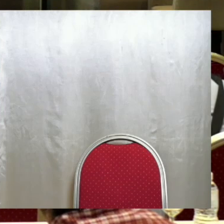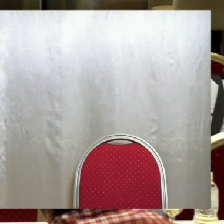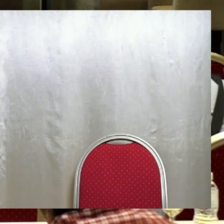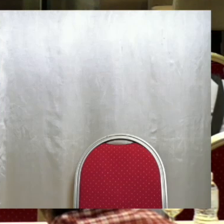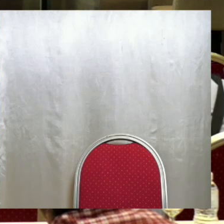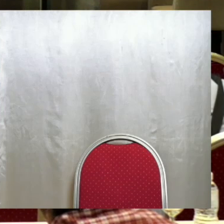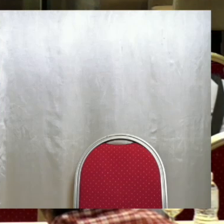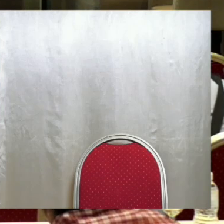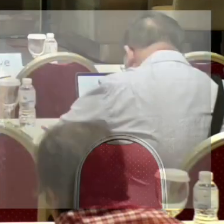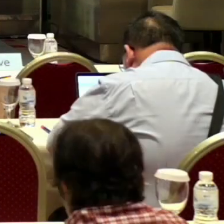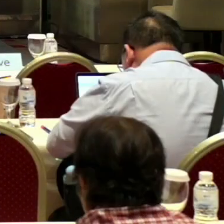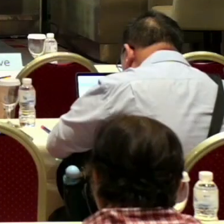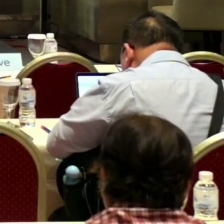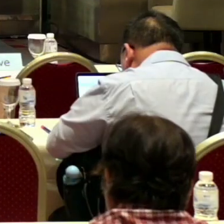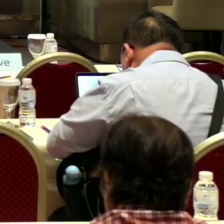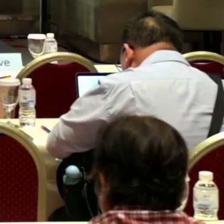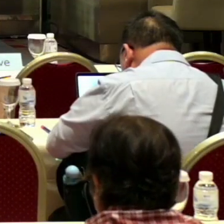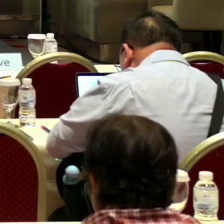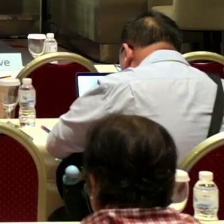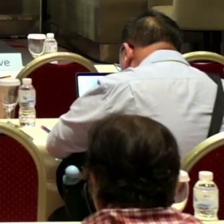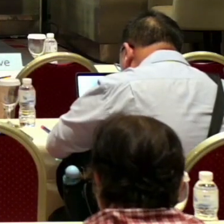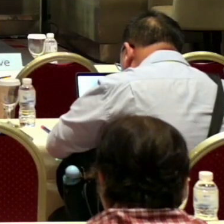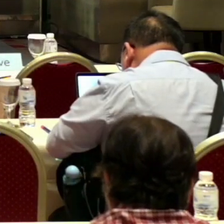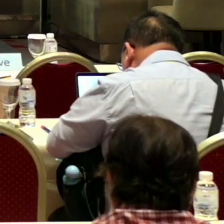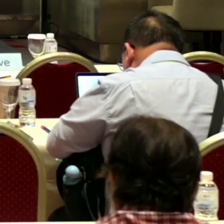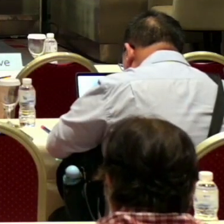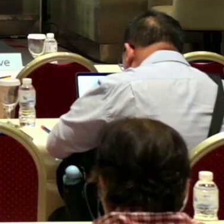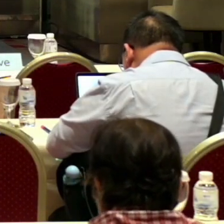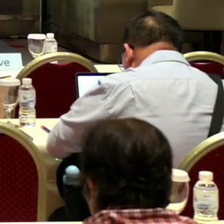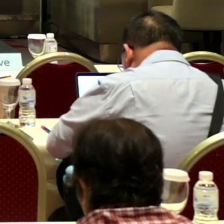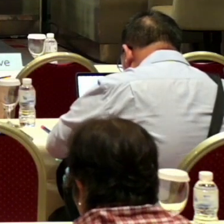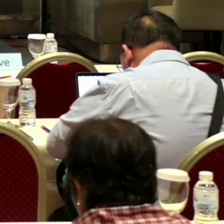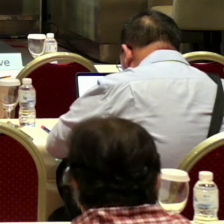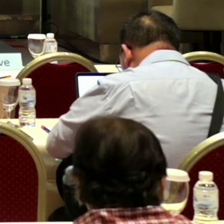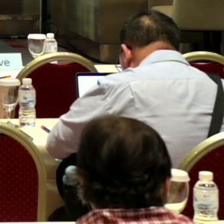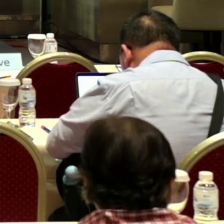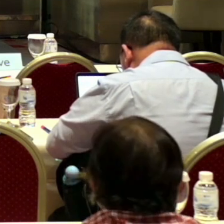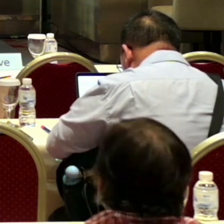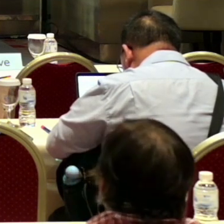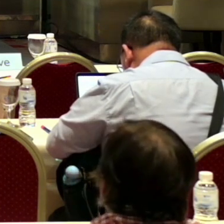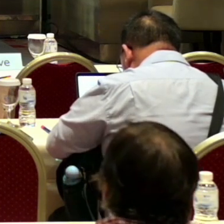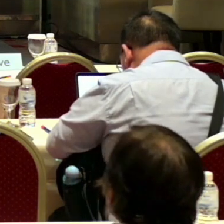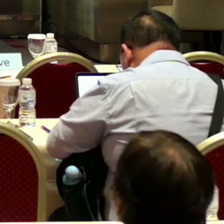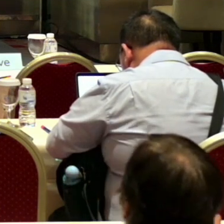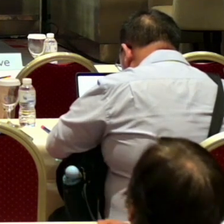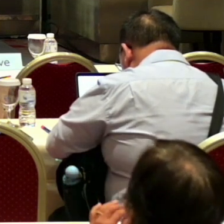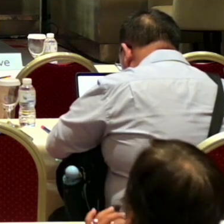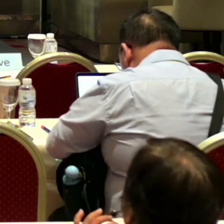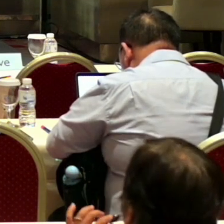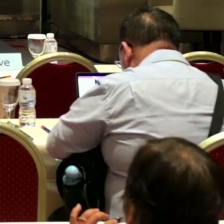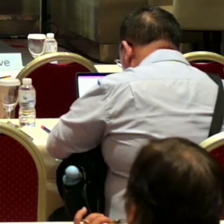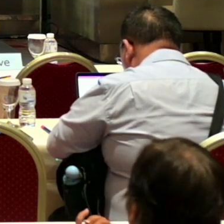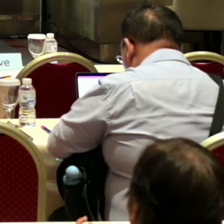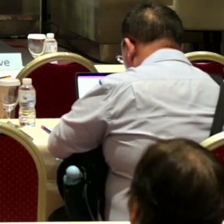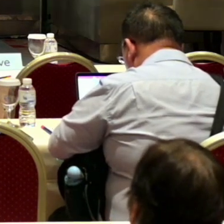using tech with the hope or that only ambition that or assumption that it's going to increase learning outcomes. So with